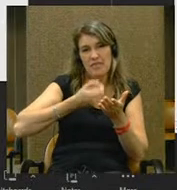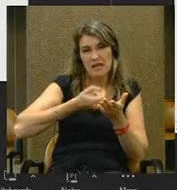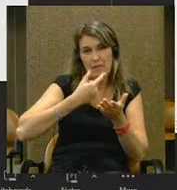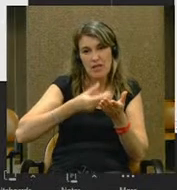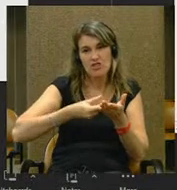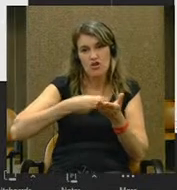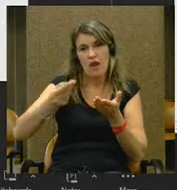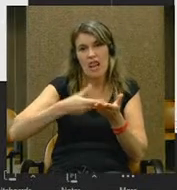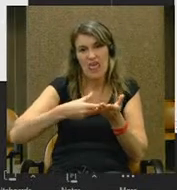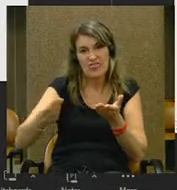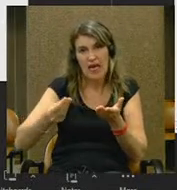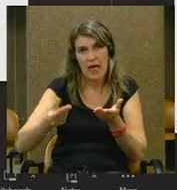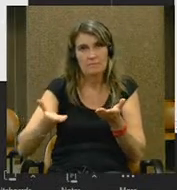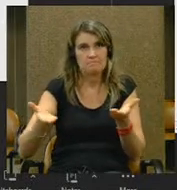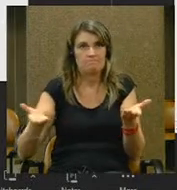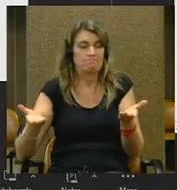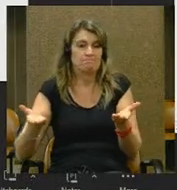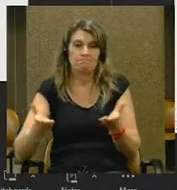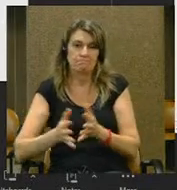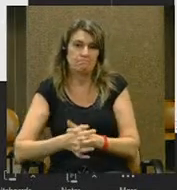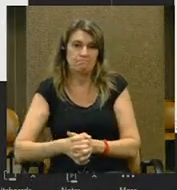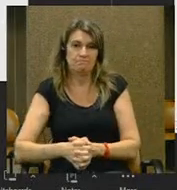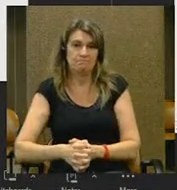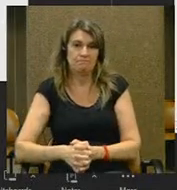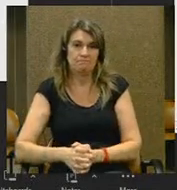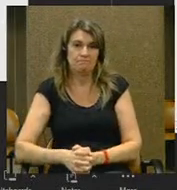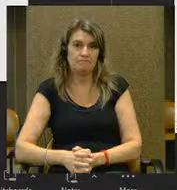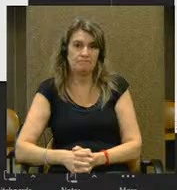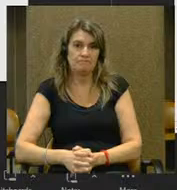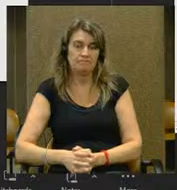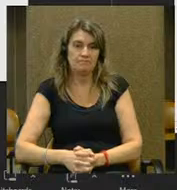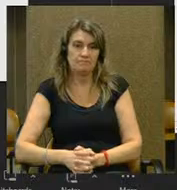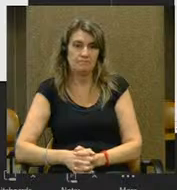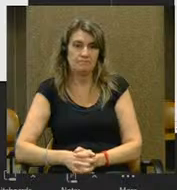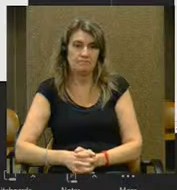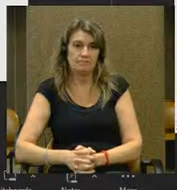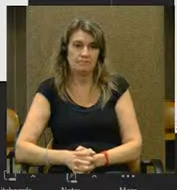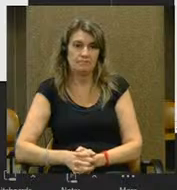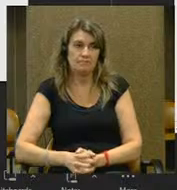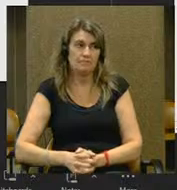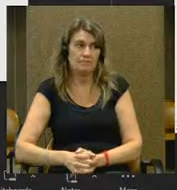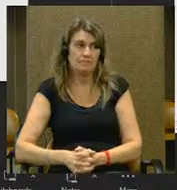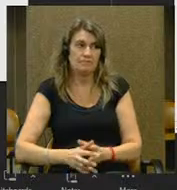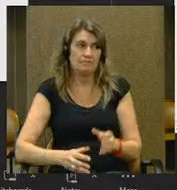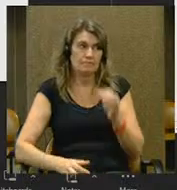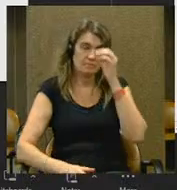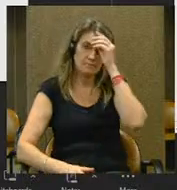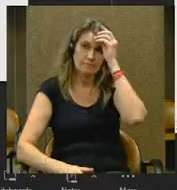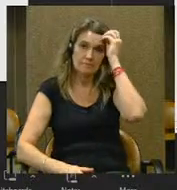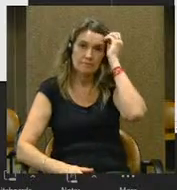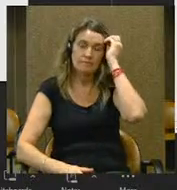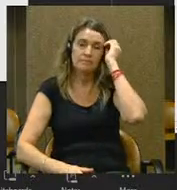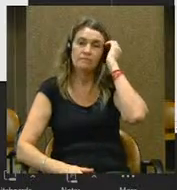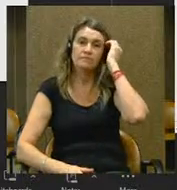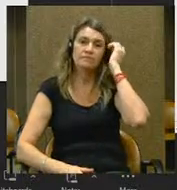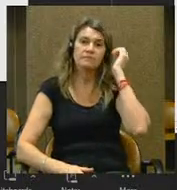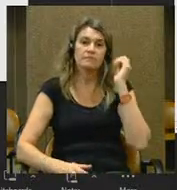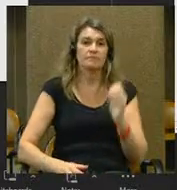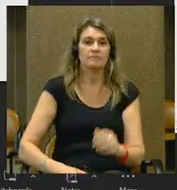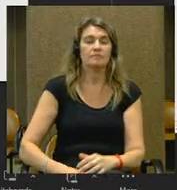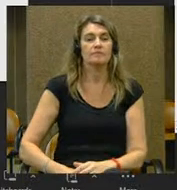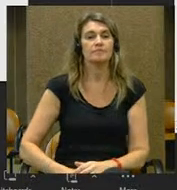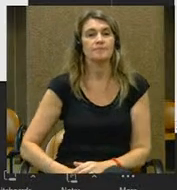toxic unregulated supply in person. And that prohibition really does